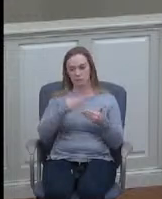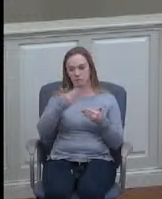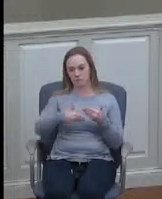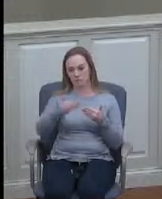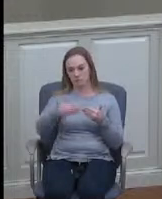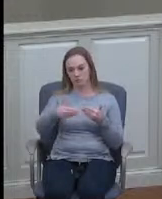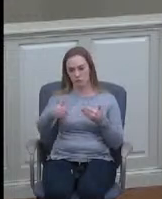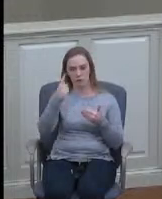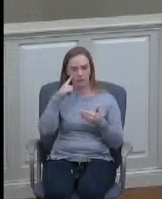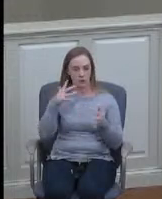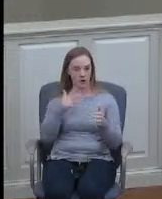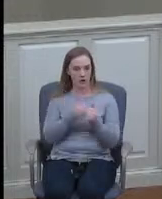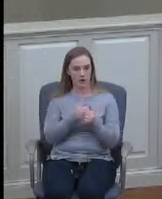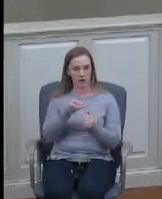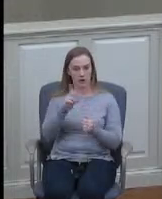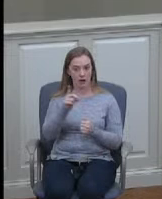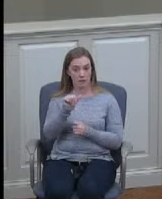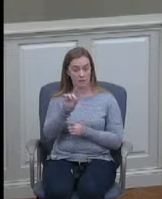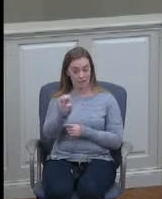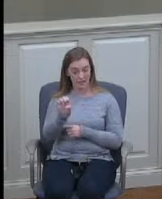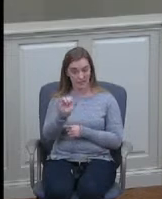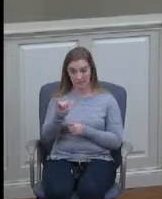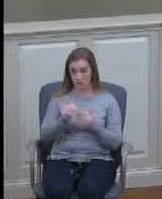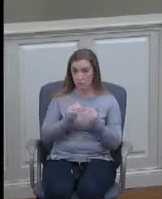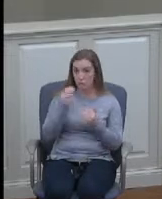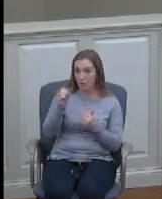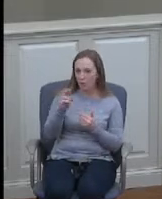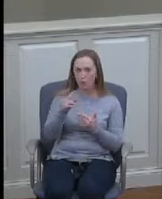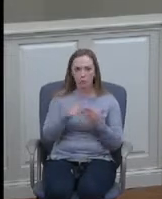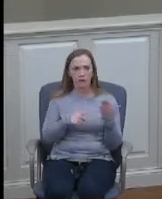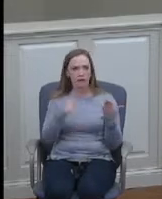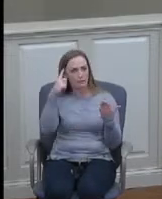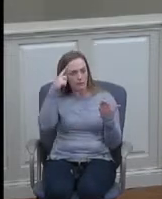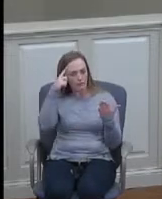an update, or is that Yes. too much, or what do you think?